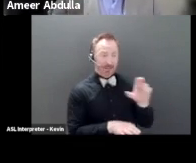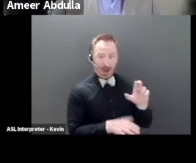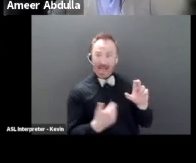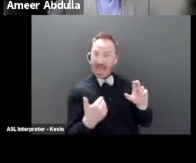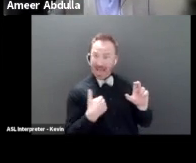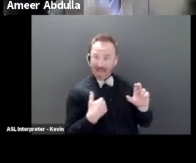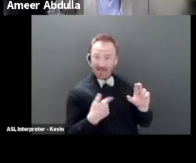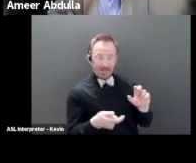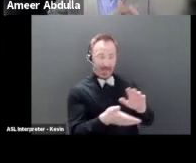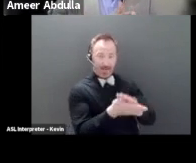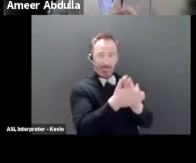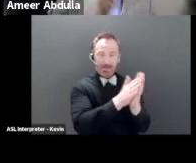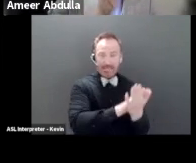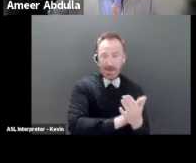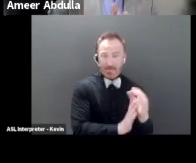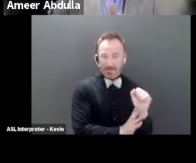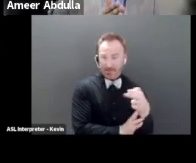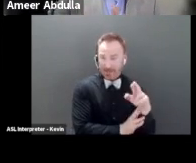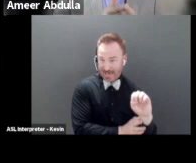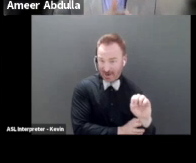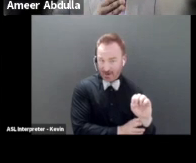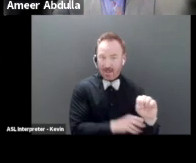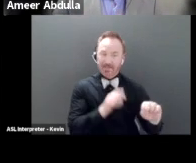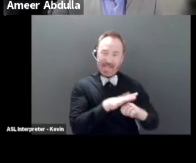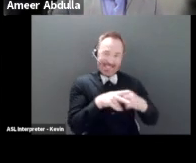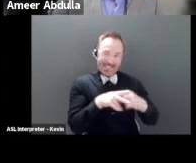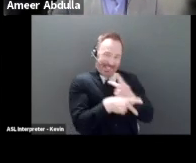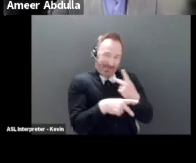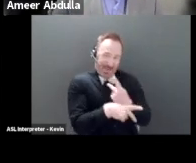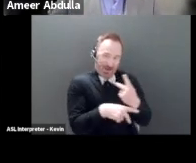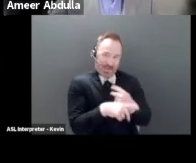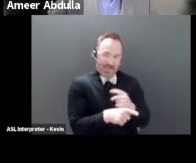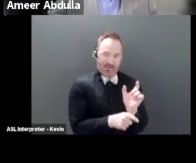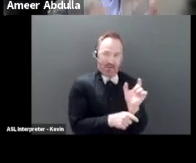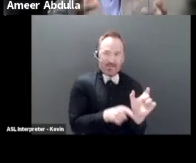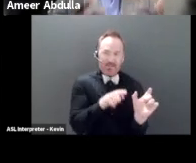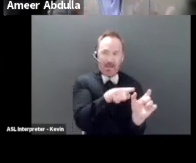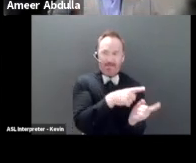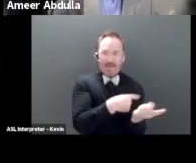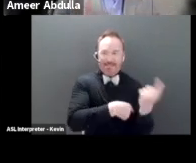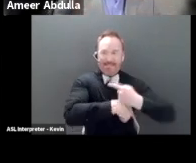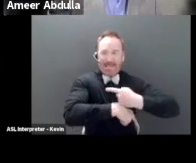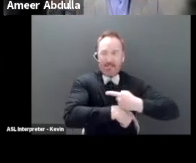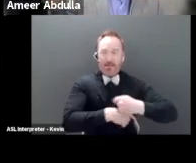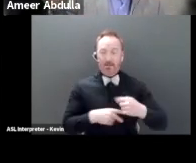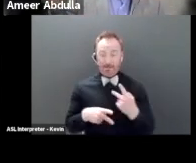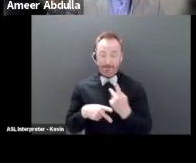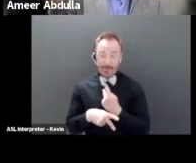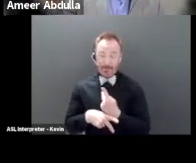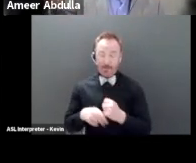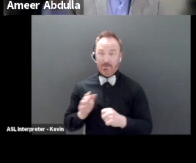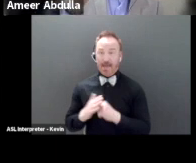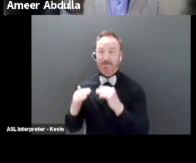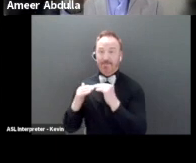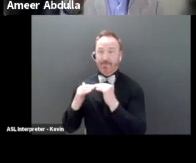fine. That employment benefit is computed and locked in at that date. And so it's computed as the difference between the fair market value